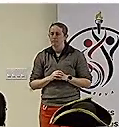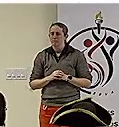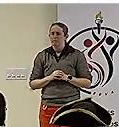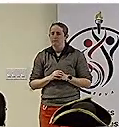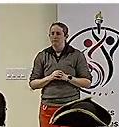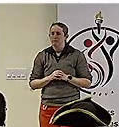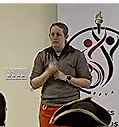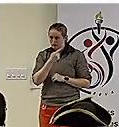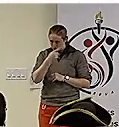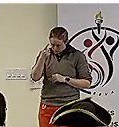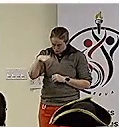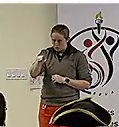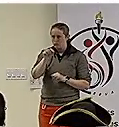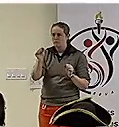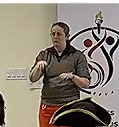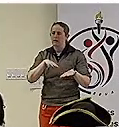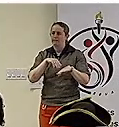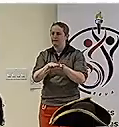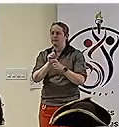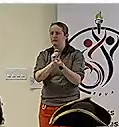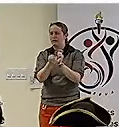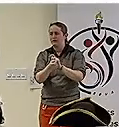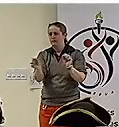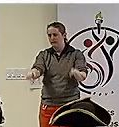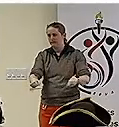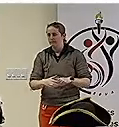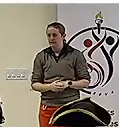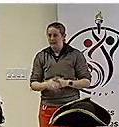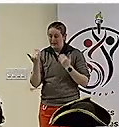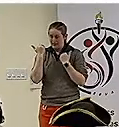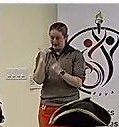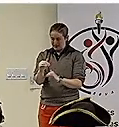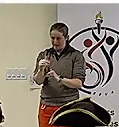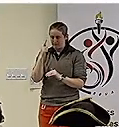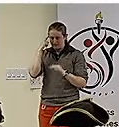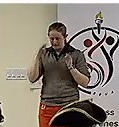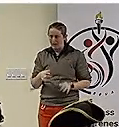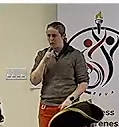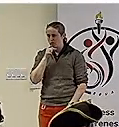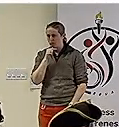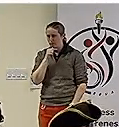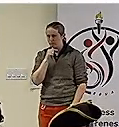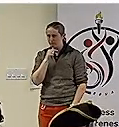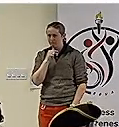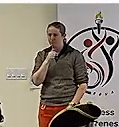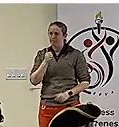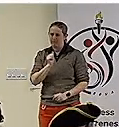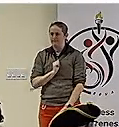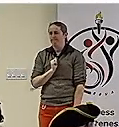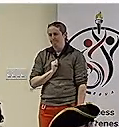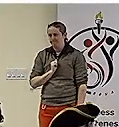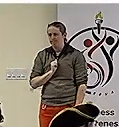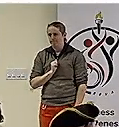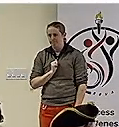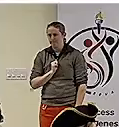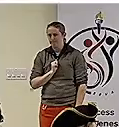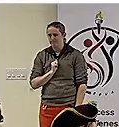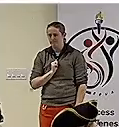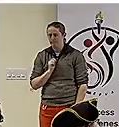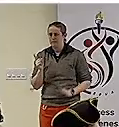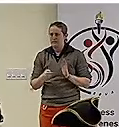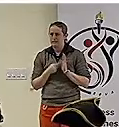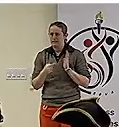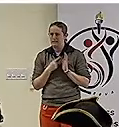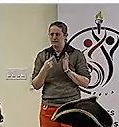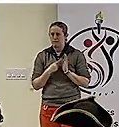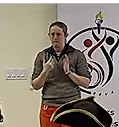a real difference. The only limits are the ones that we place on ourselves. Sometimes the greatest achievements are not the loudest ones, but the